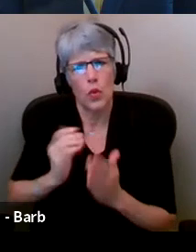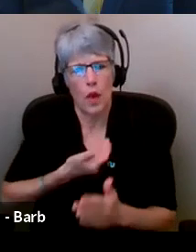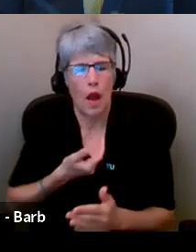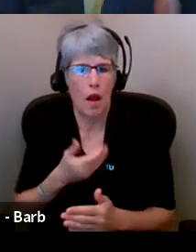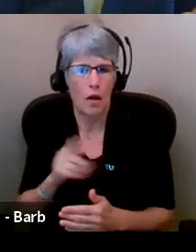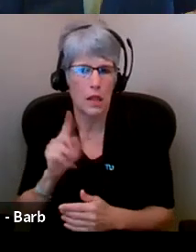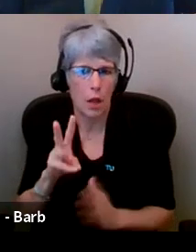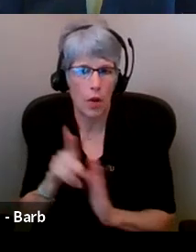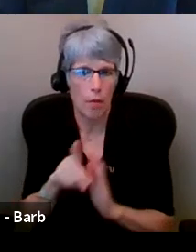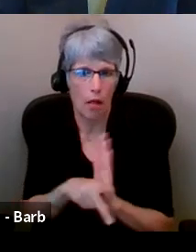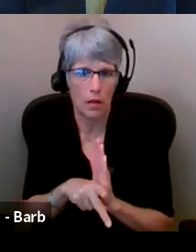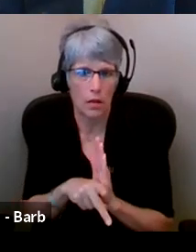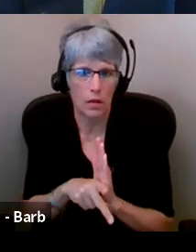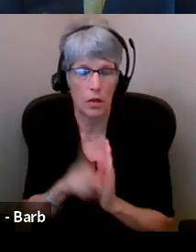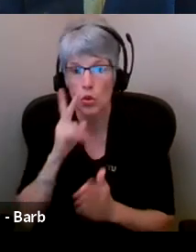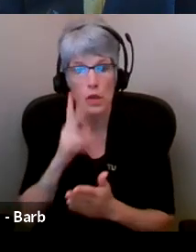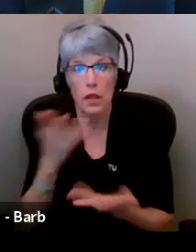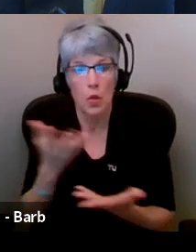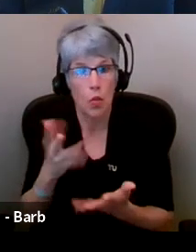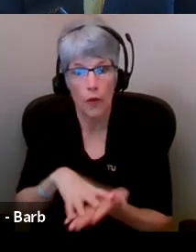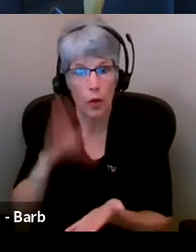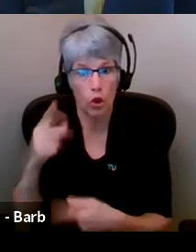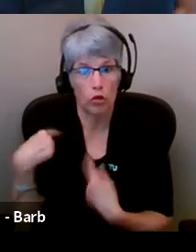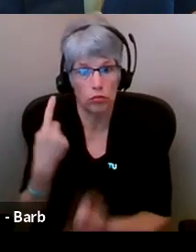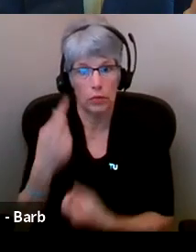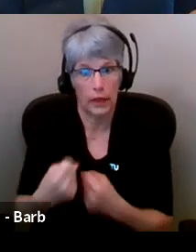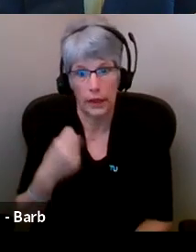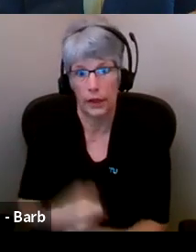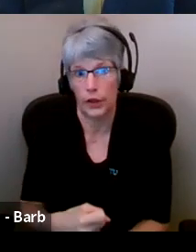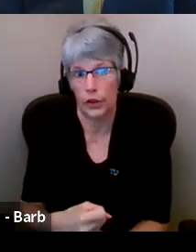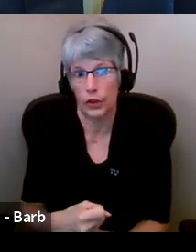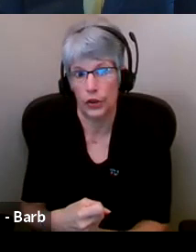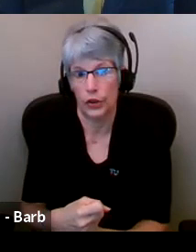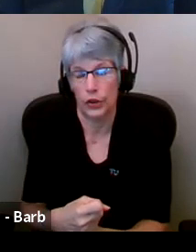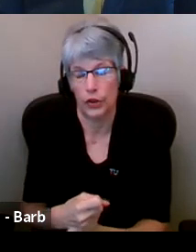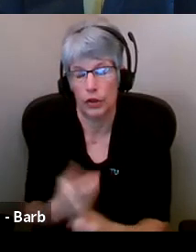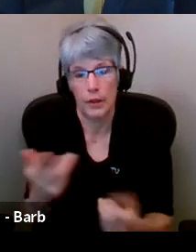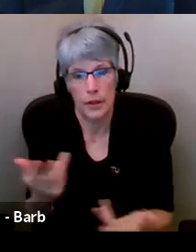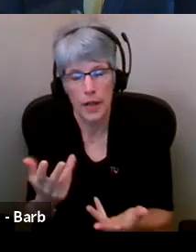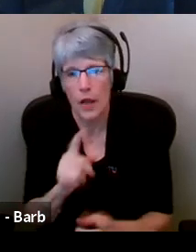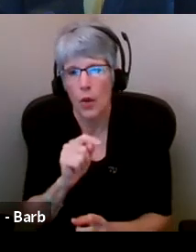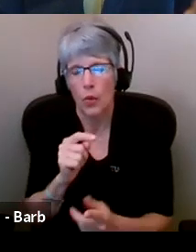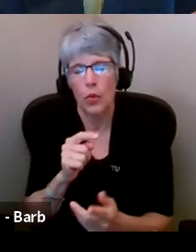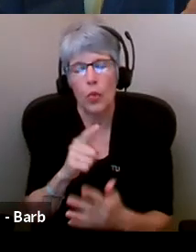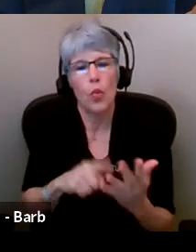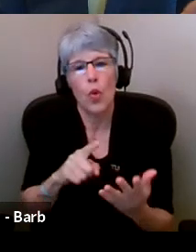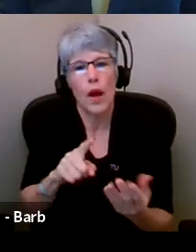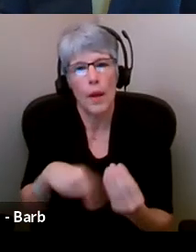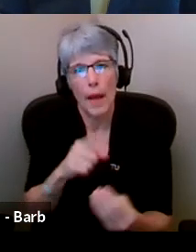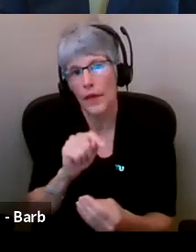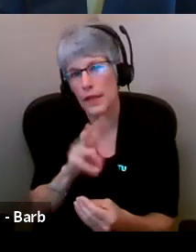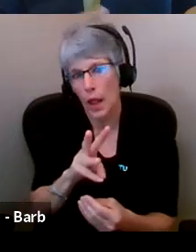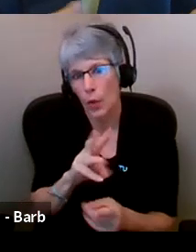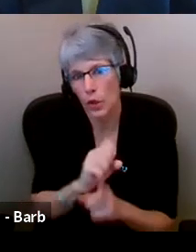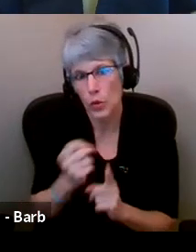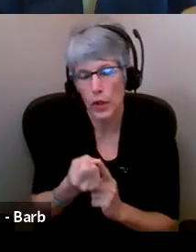policy to see what we learned over the past year in terms of, what about the telework situation? Do we need to look